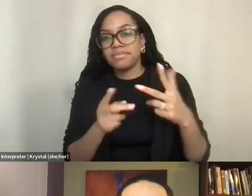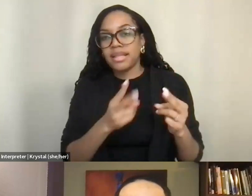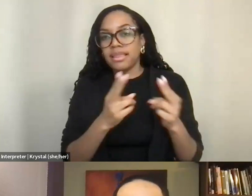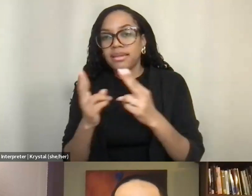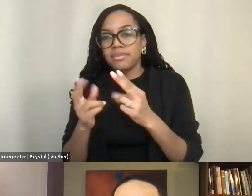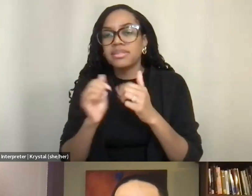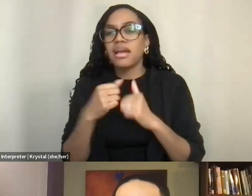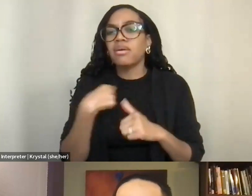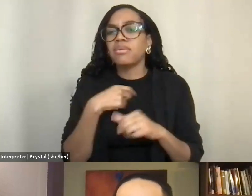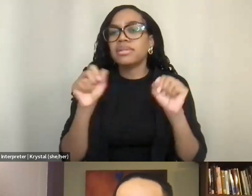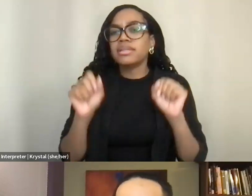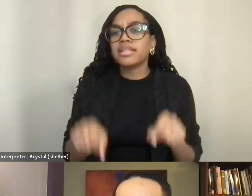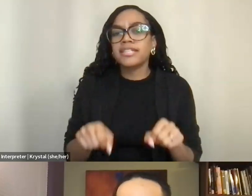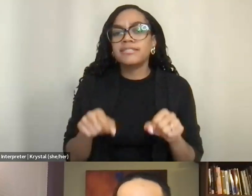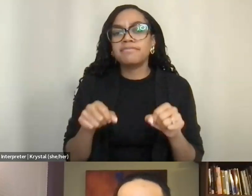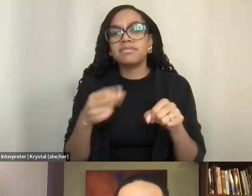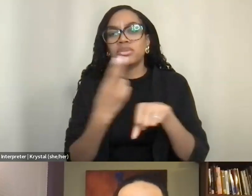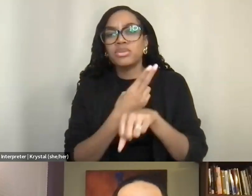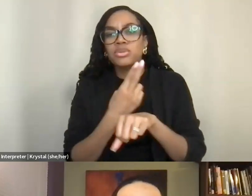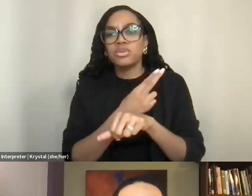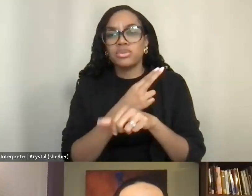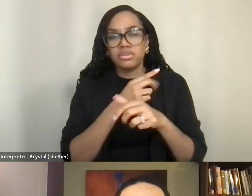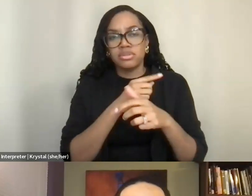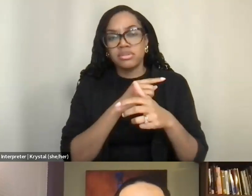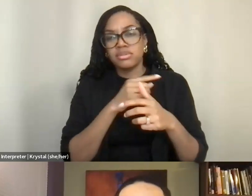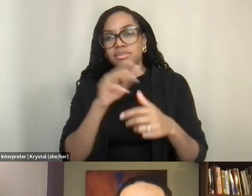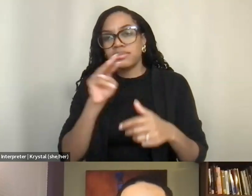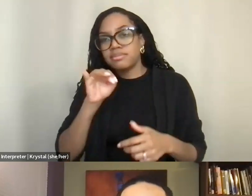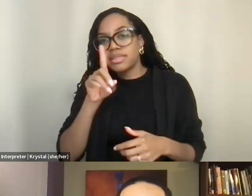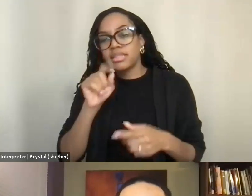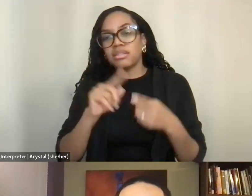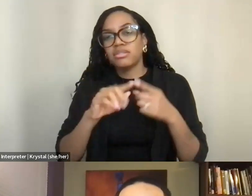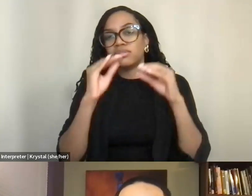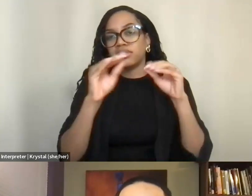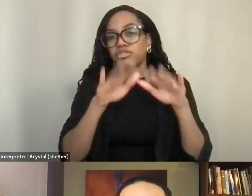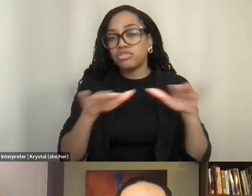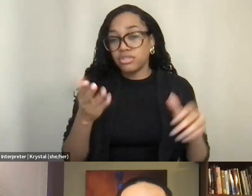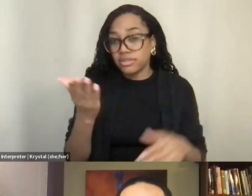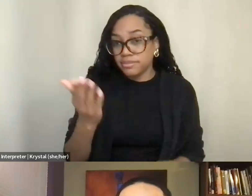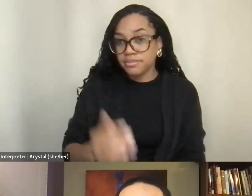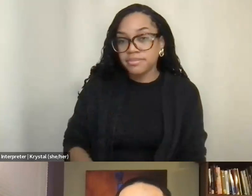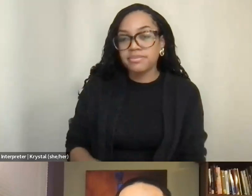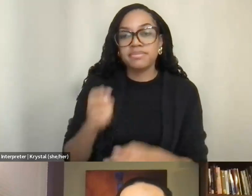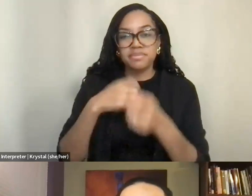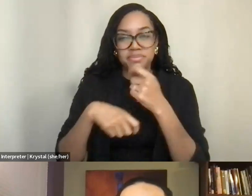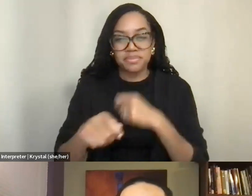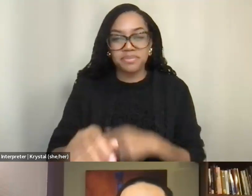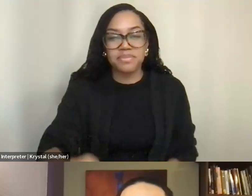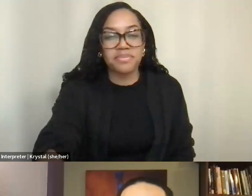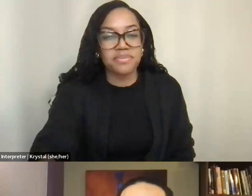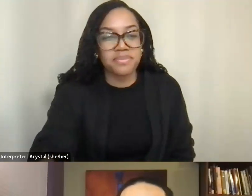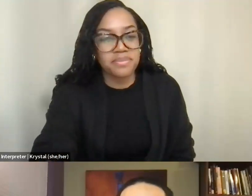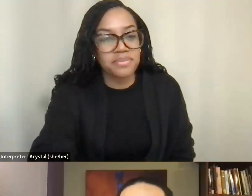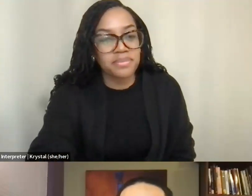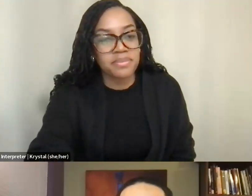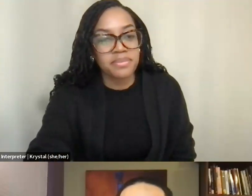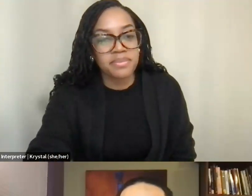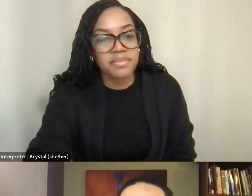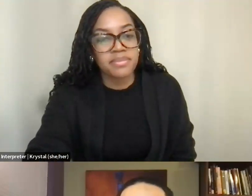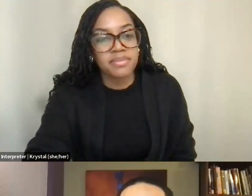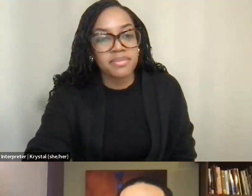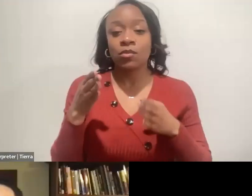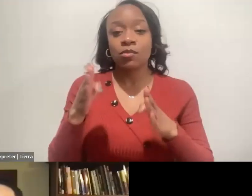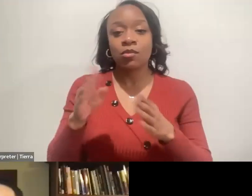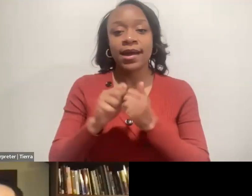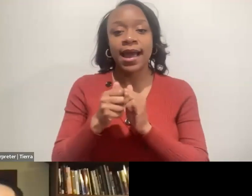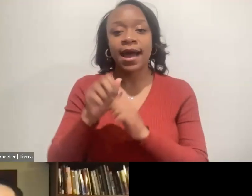able to use the media to teach our kids? One aspect is the way in which